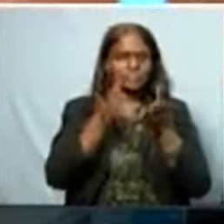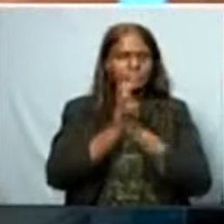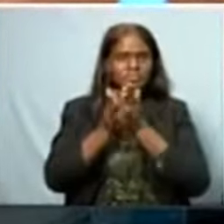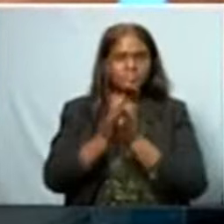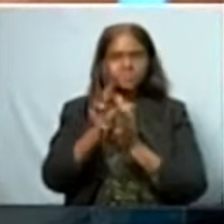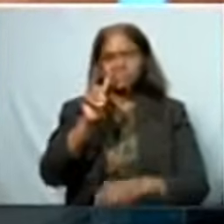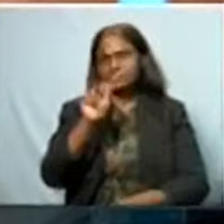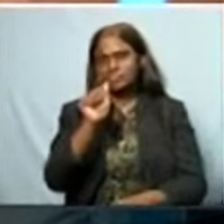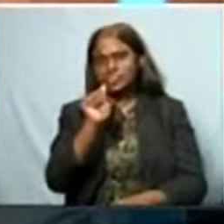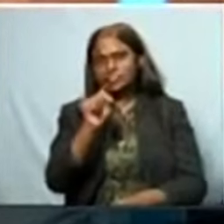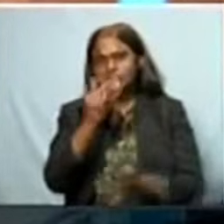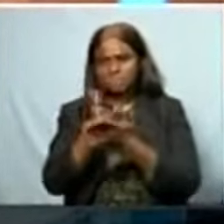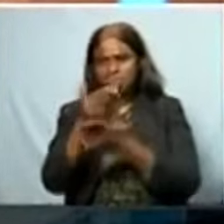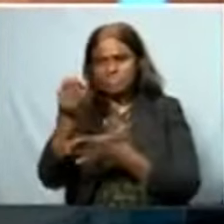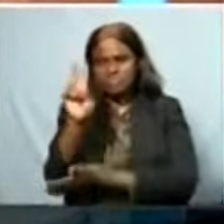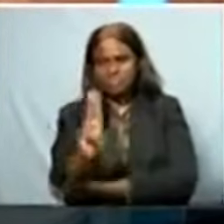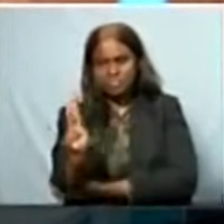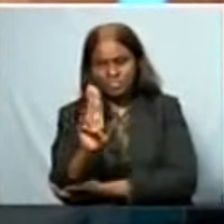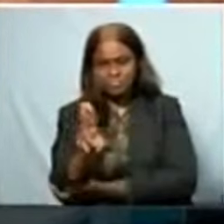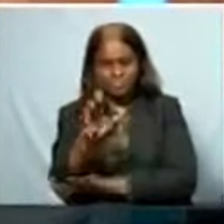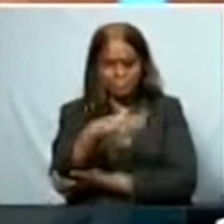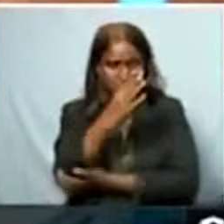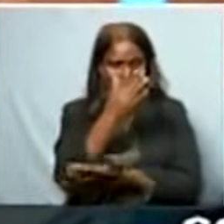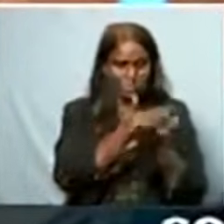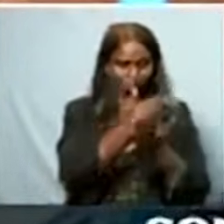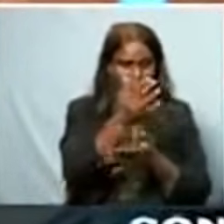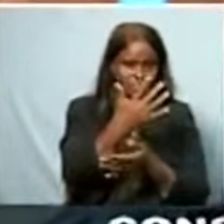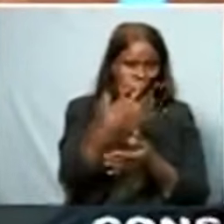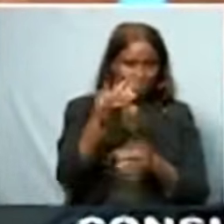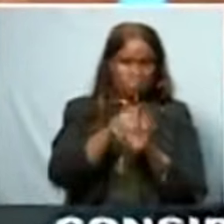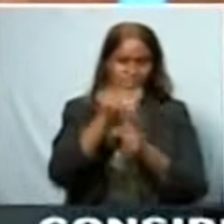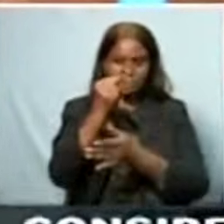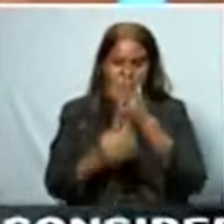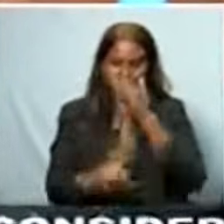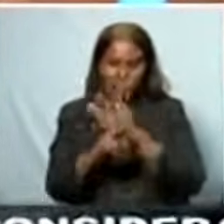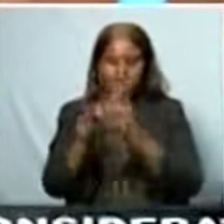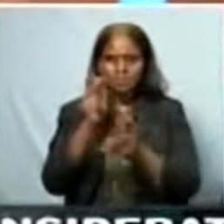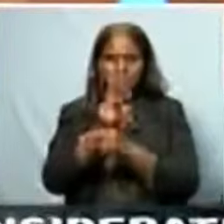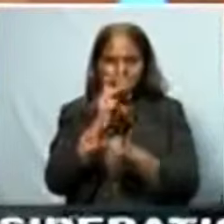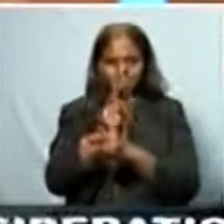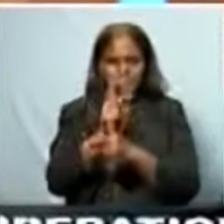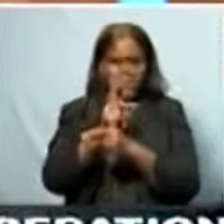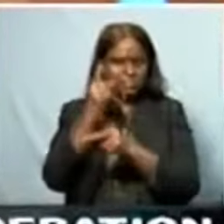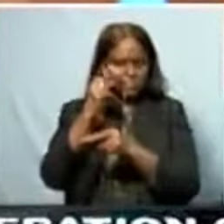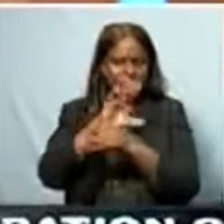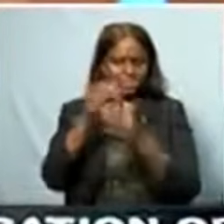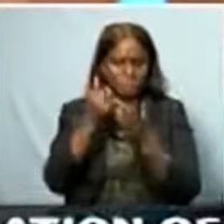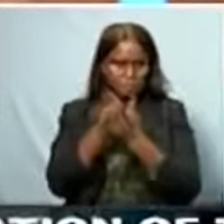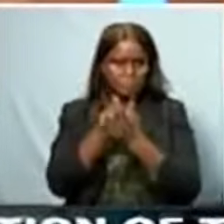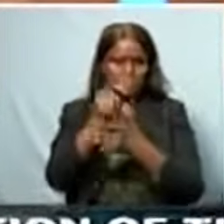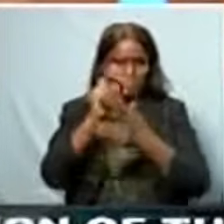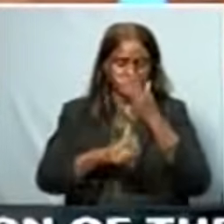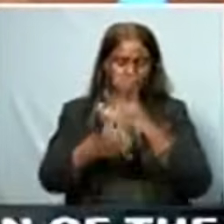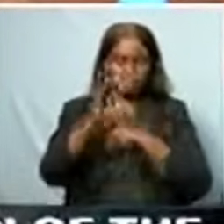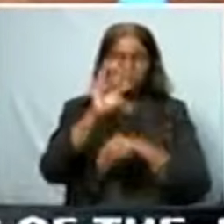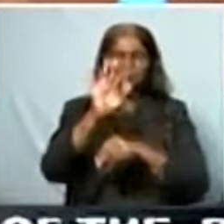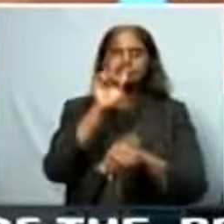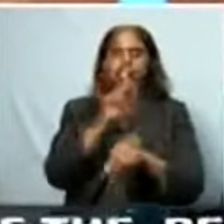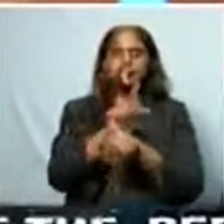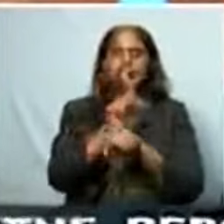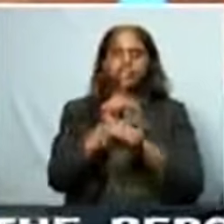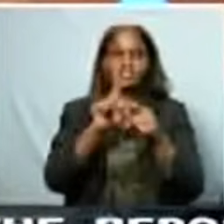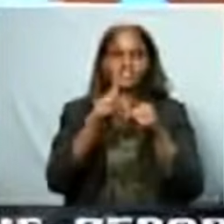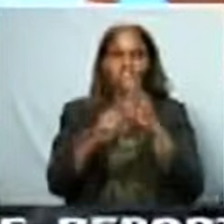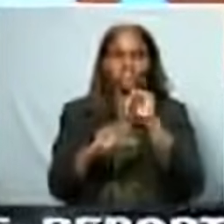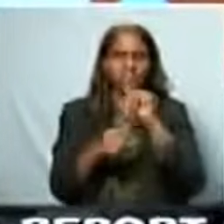they buy a vehicle they are using, they go and buy things in ShopRite, they are keeping receipts for the entire cost of the project, but